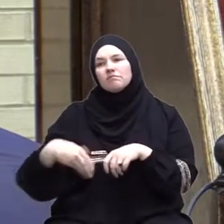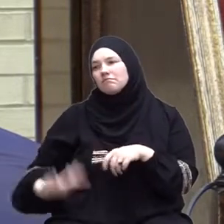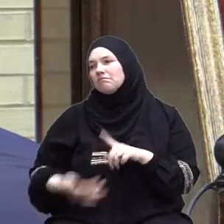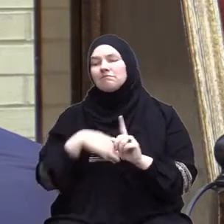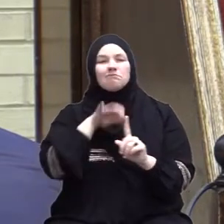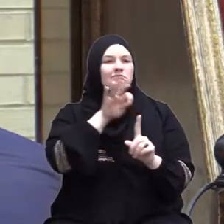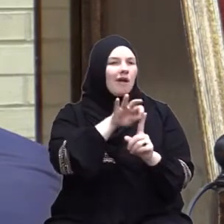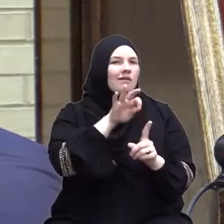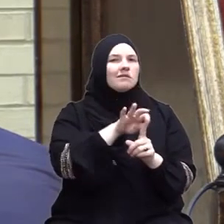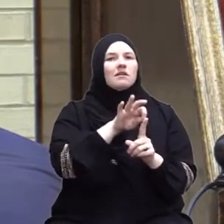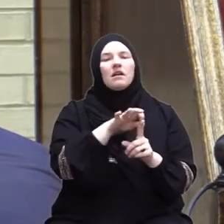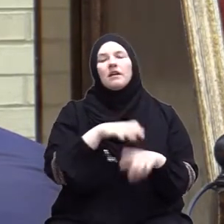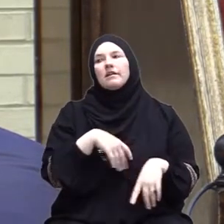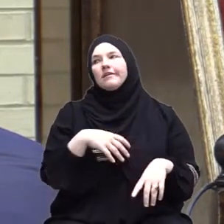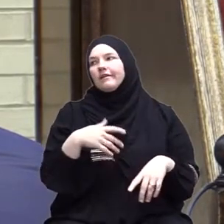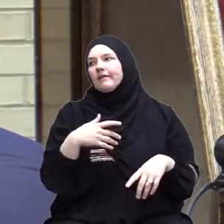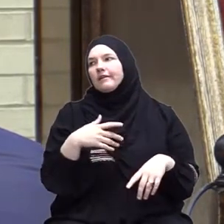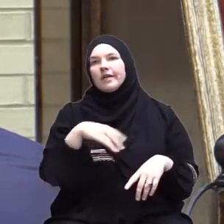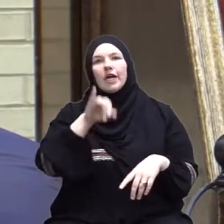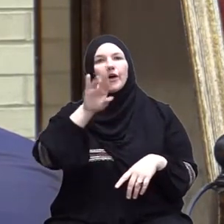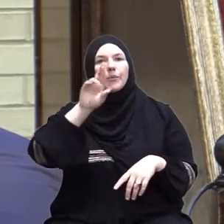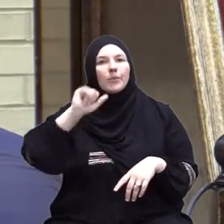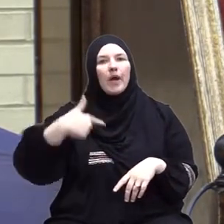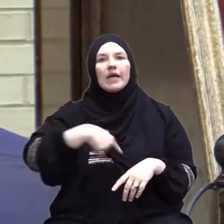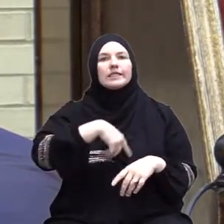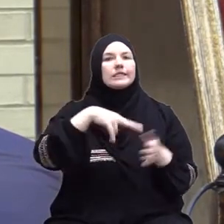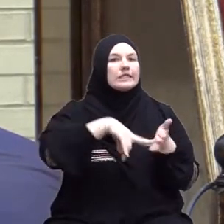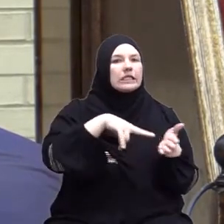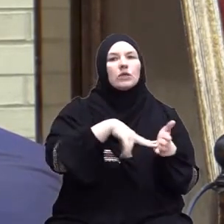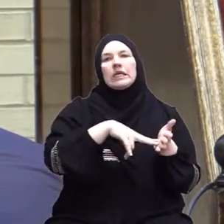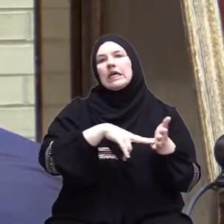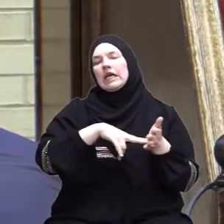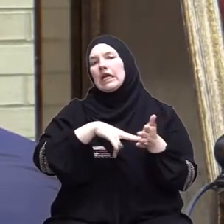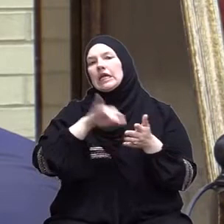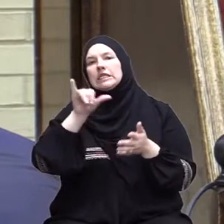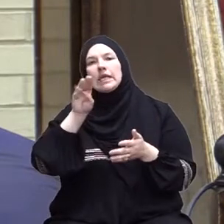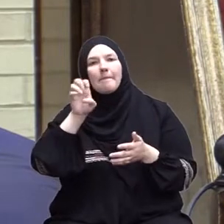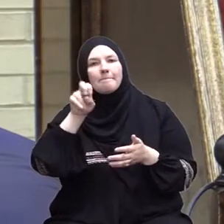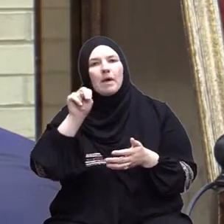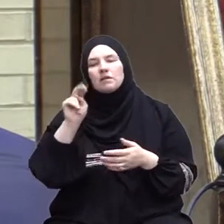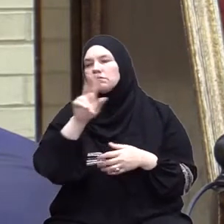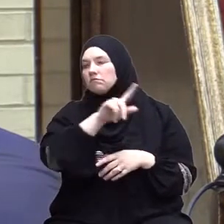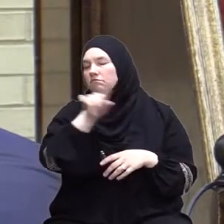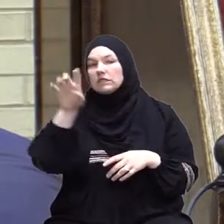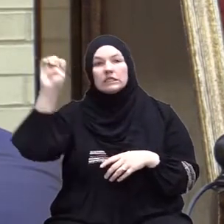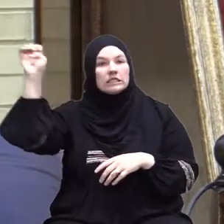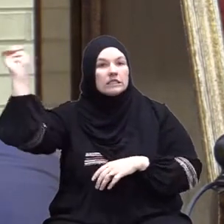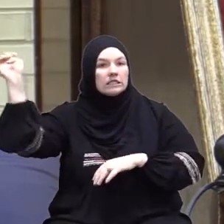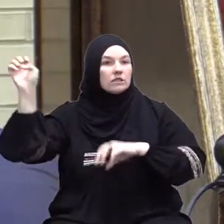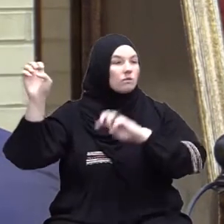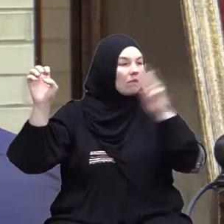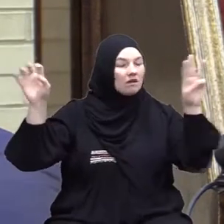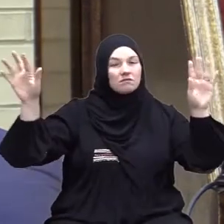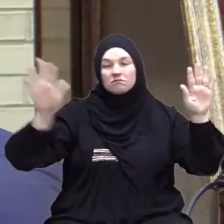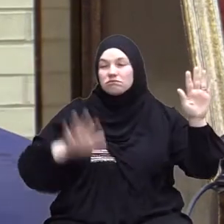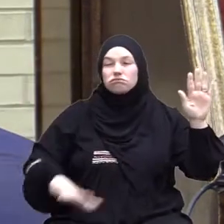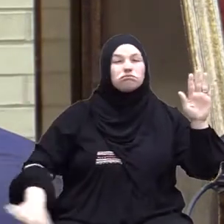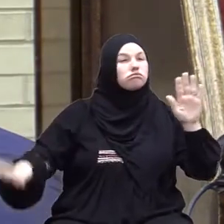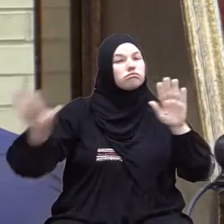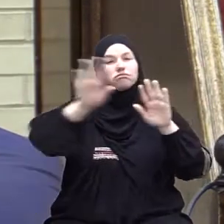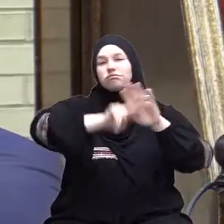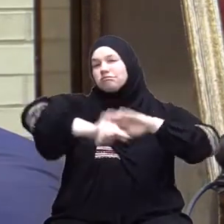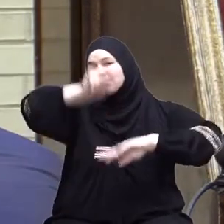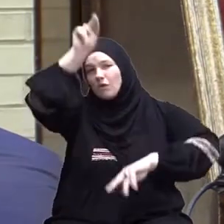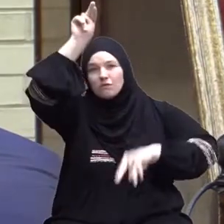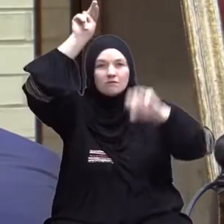Bangladesh to Pakistan to Iraq, Syria, Yemen, all of the rest of it, from the east to the west, from